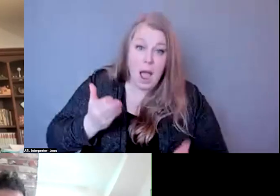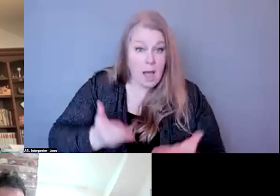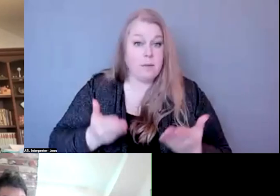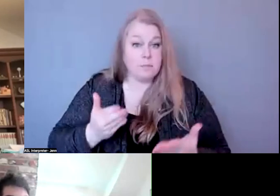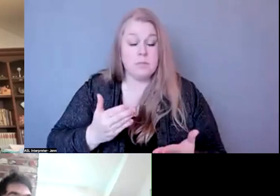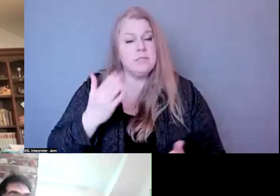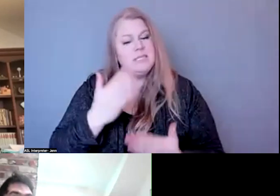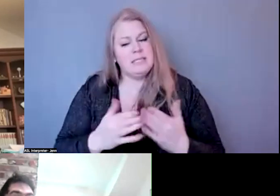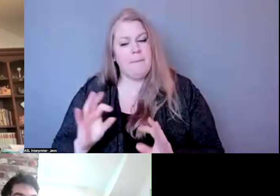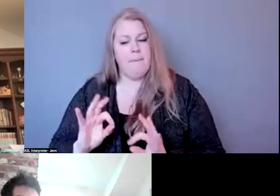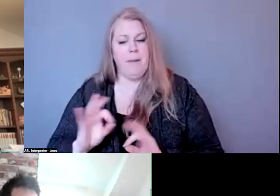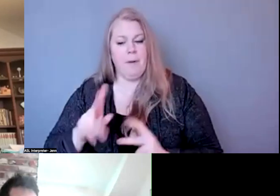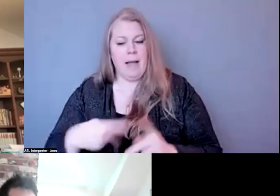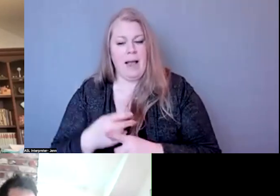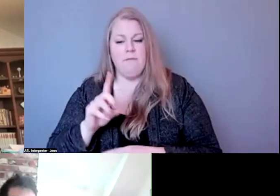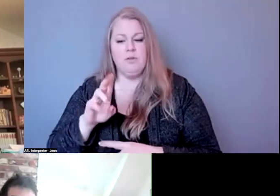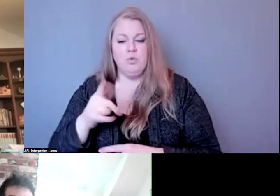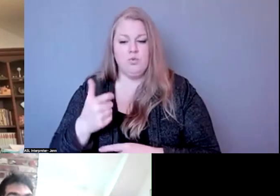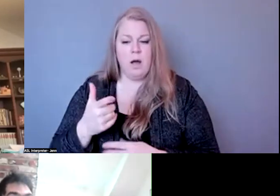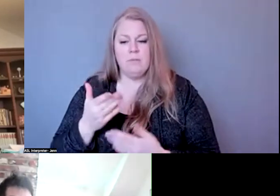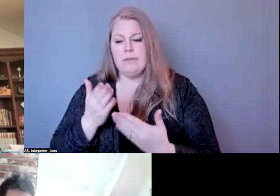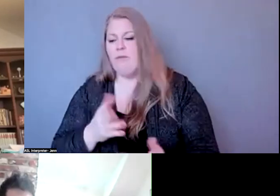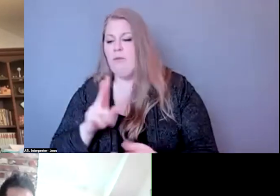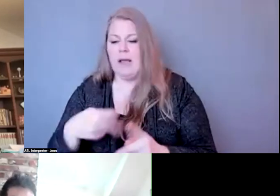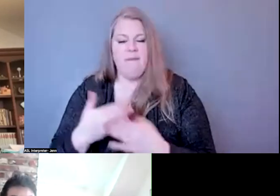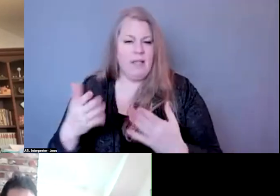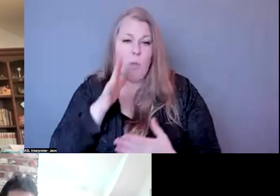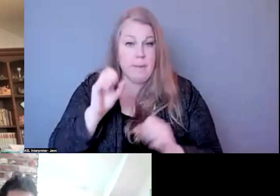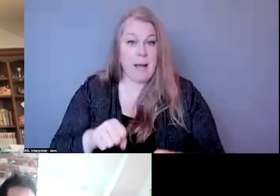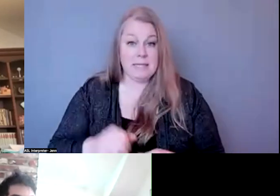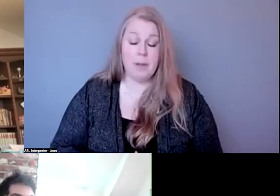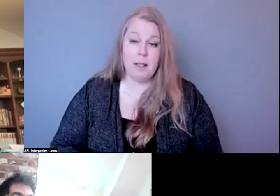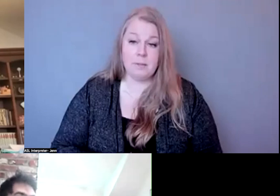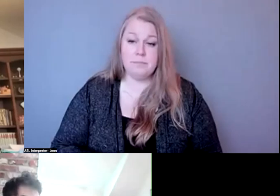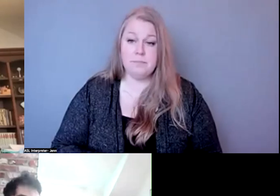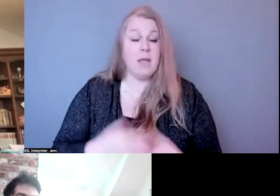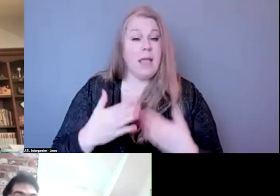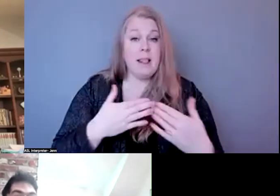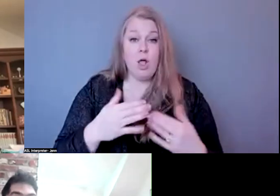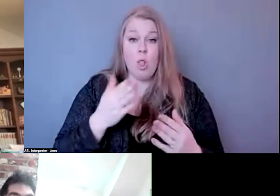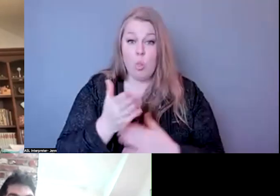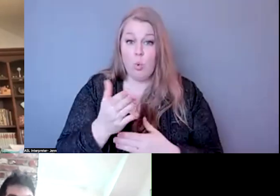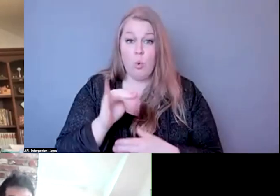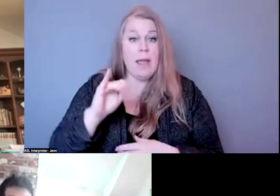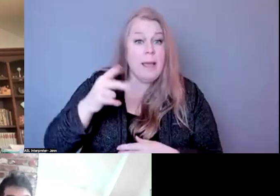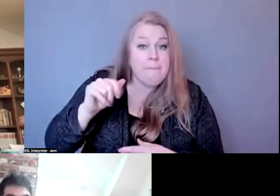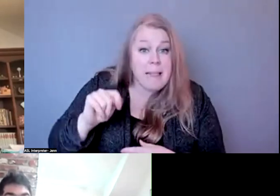minimal form of drug delivery will be possible, right? Whether that's through automated implant,